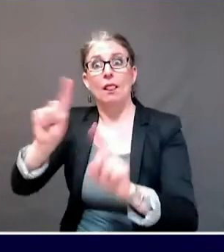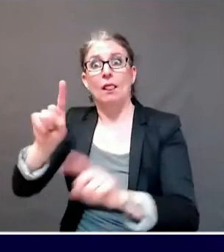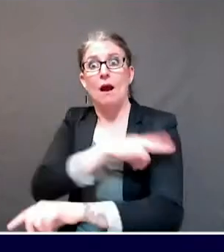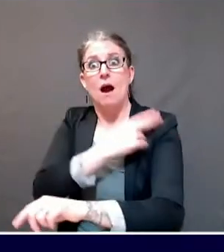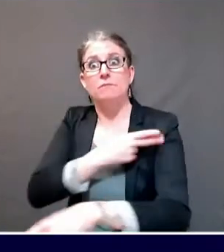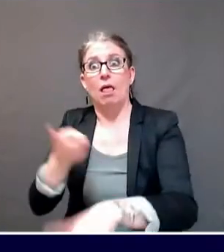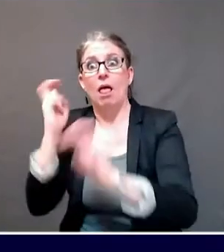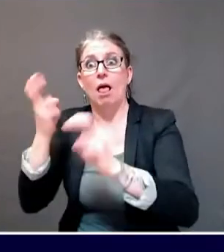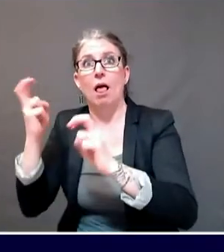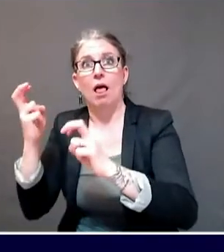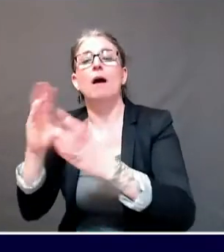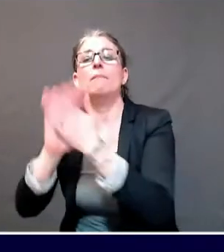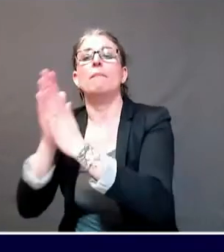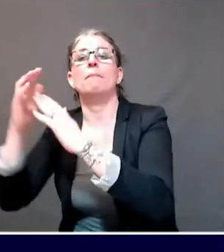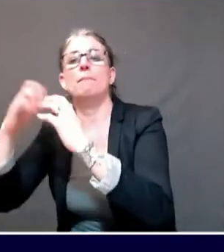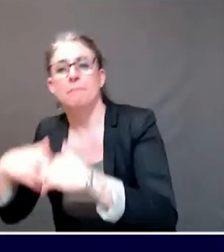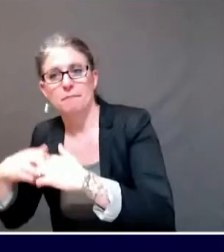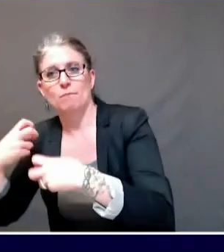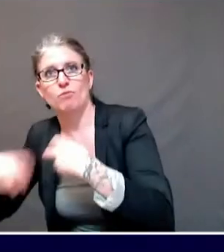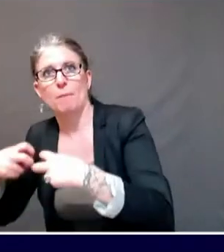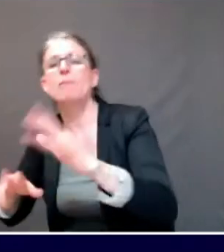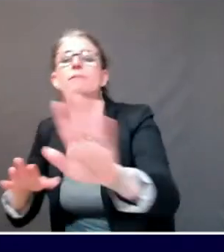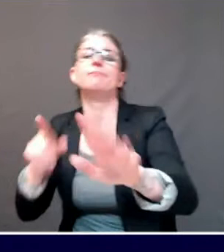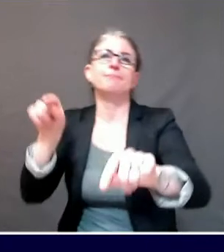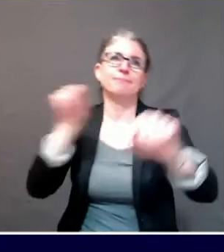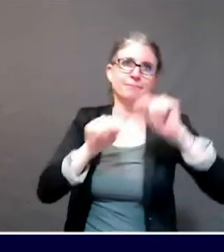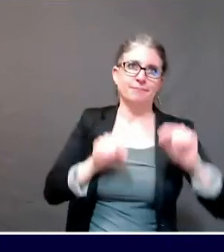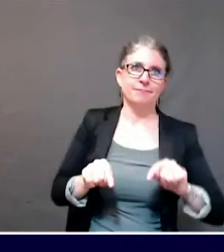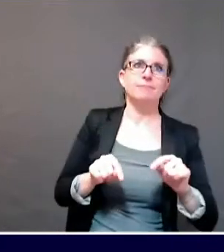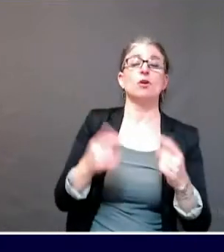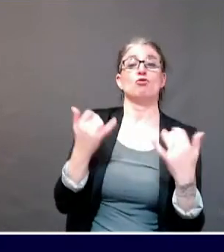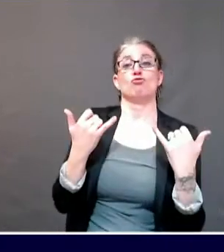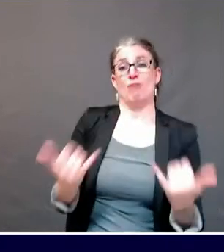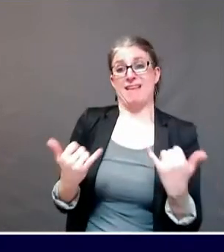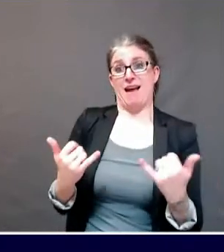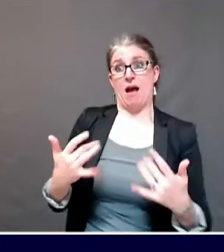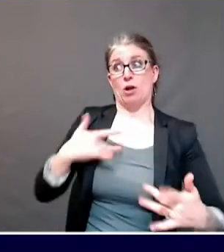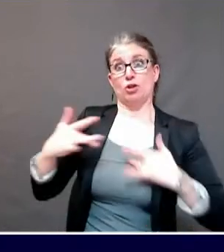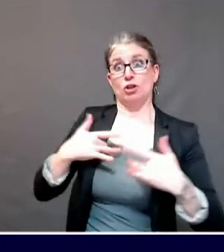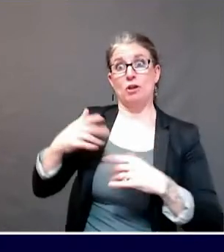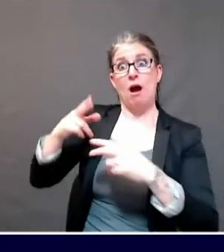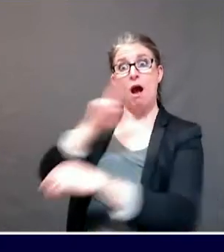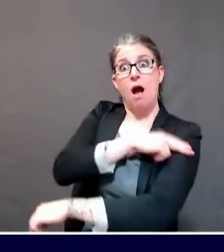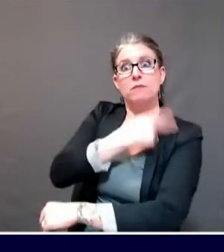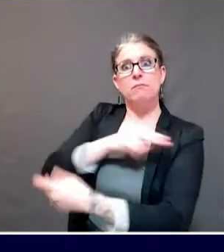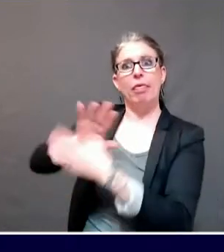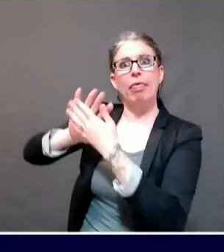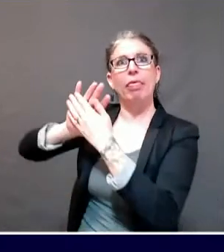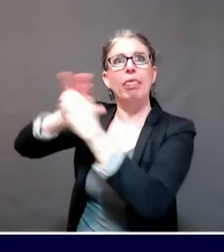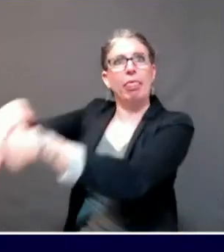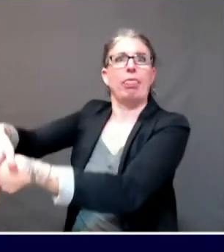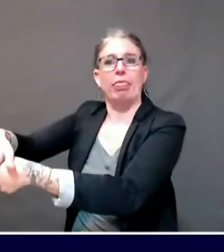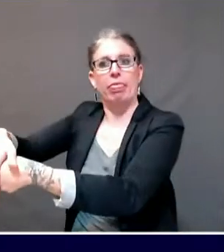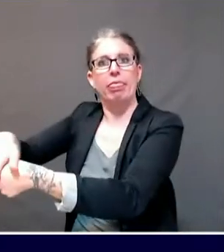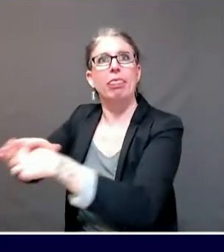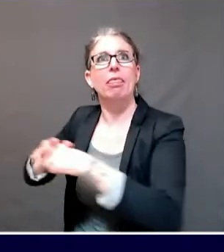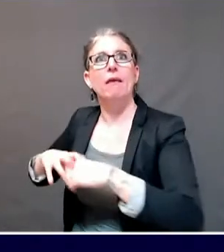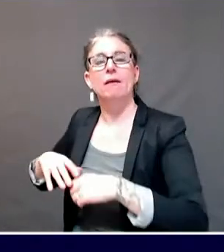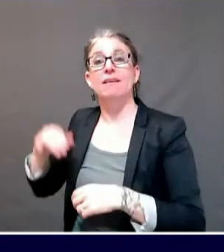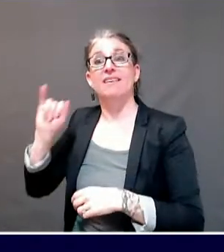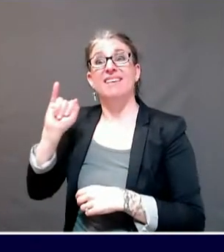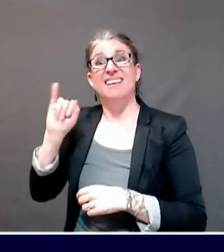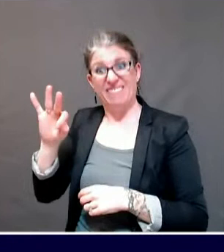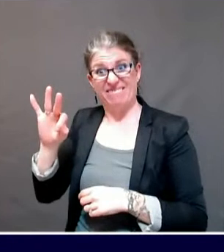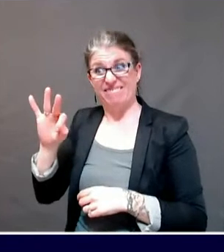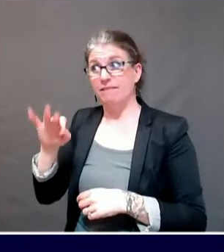more hospitalizations as well, sadly, as possibly more deaths. This may increase the